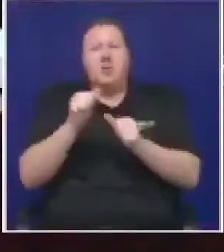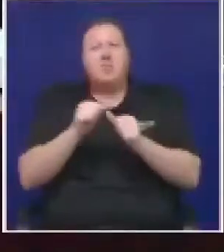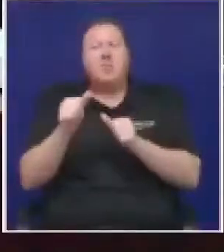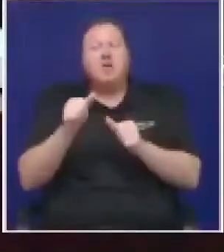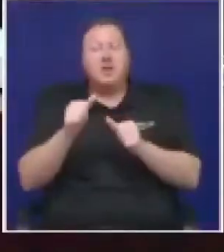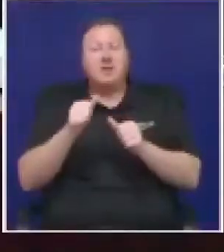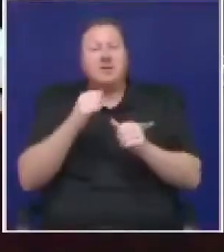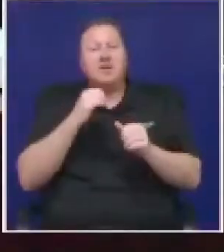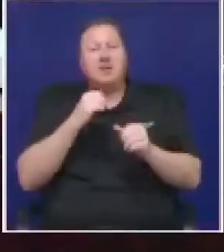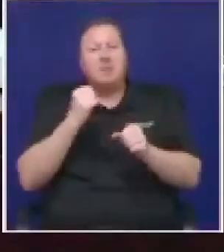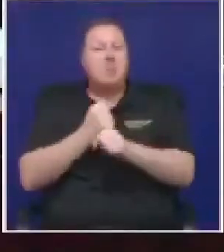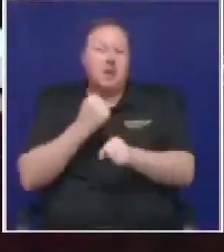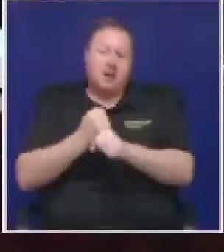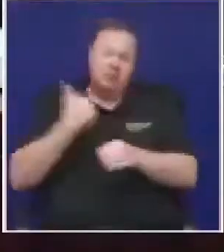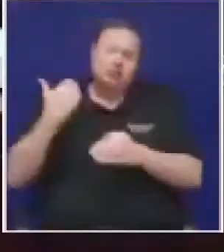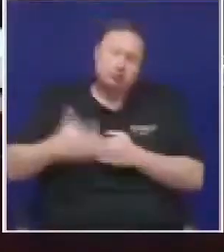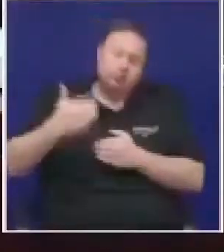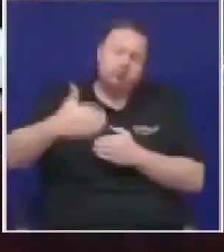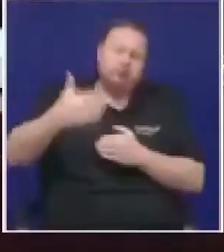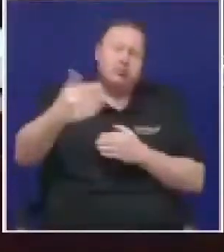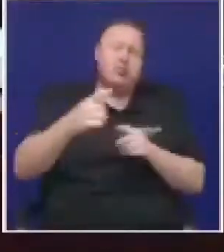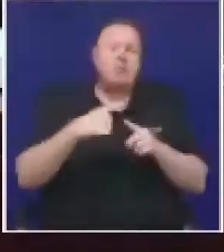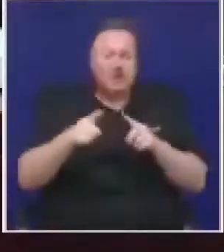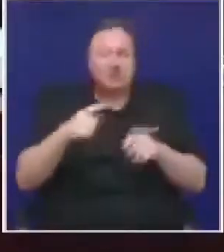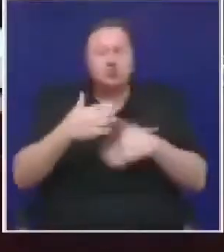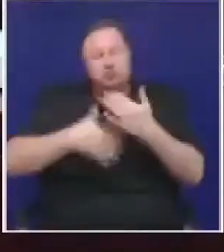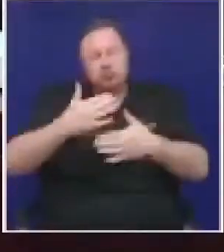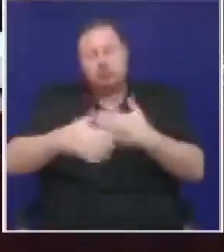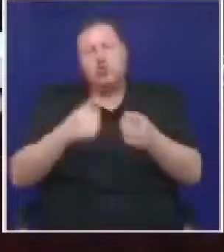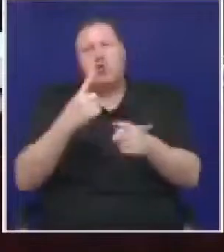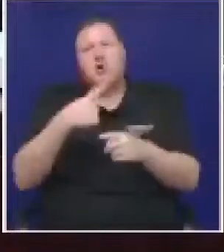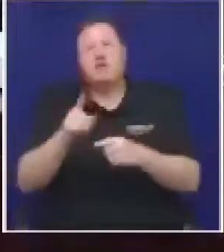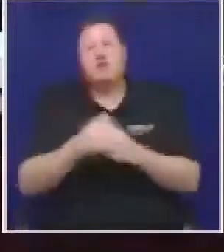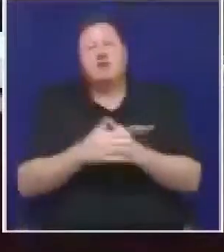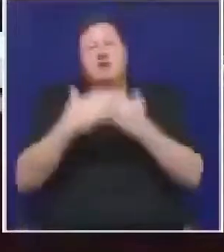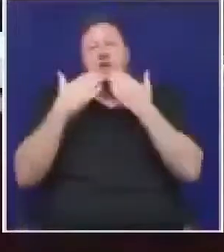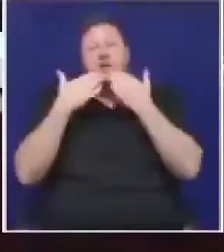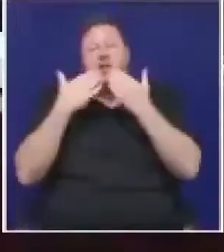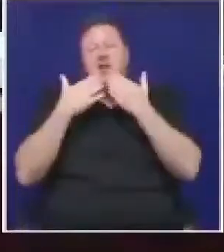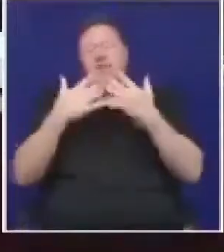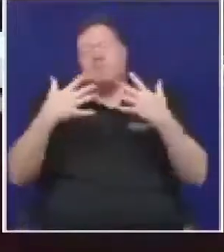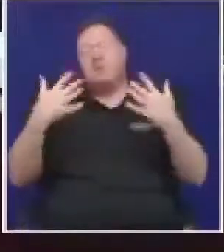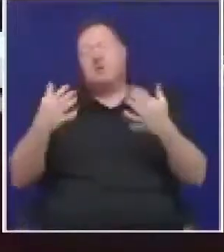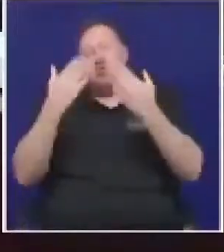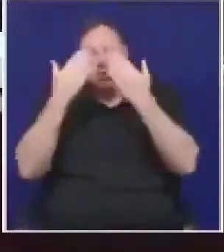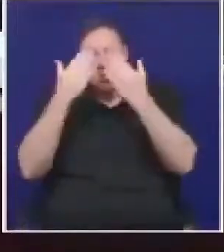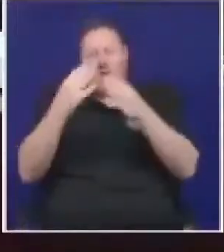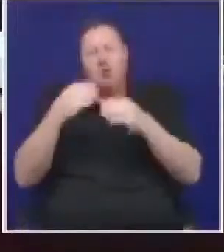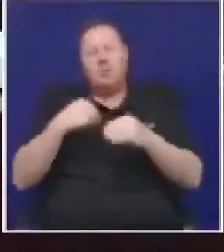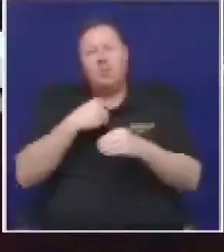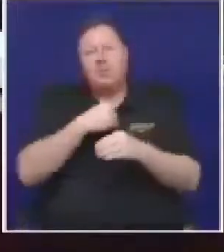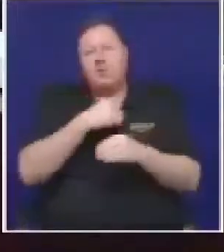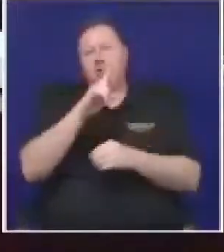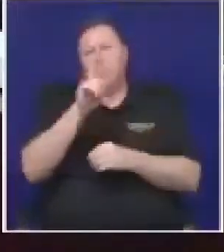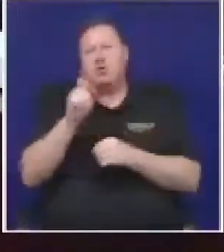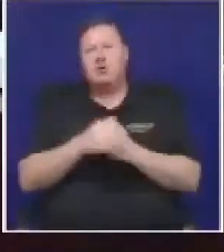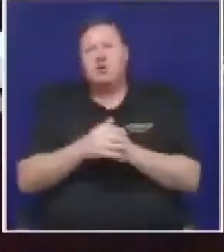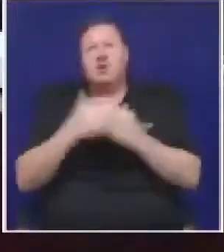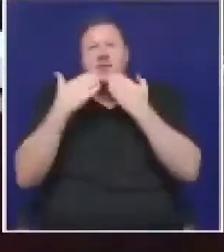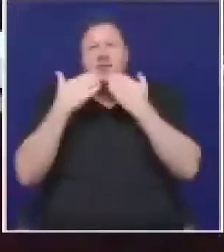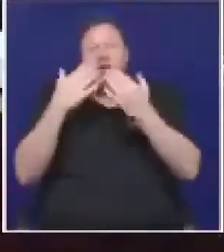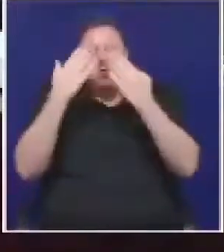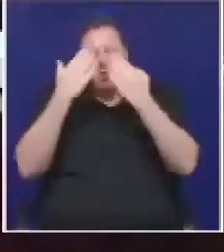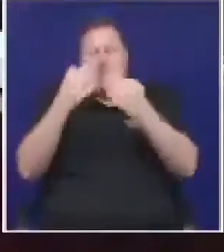goes, but we're getting it right. Thank you very much, Honorable Member, for your question. Thank you, Honorable